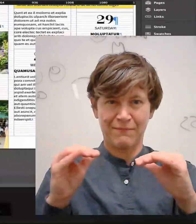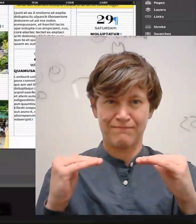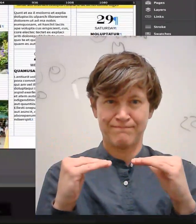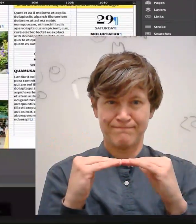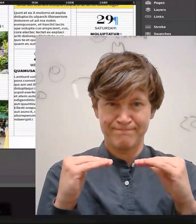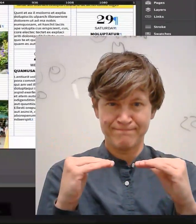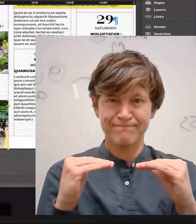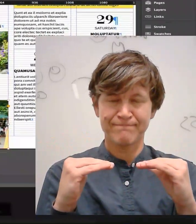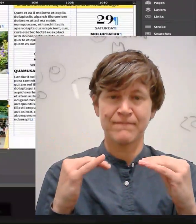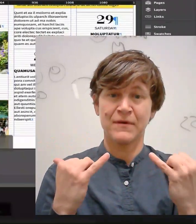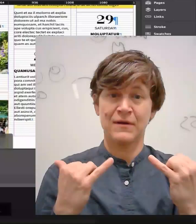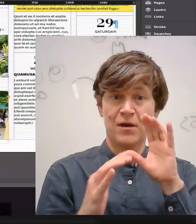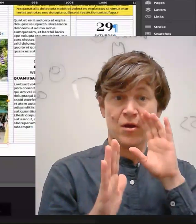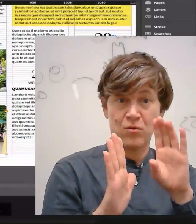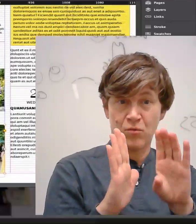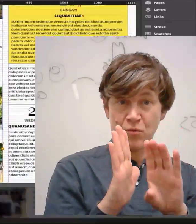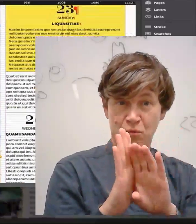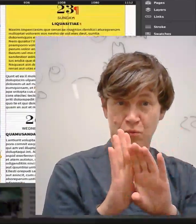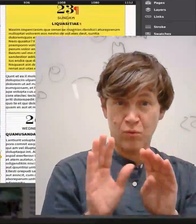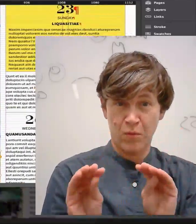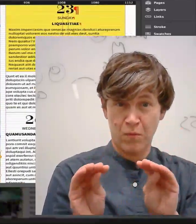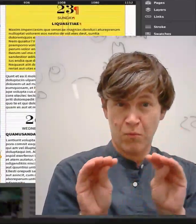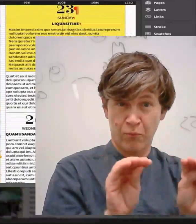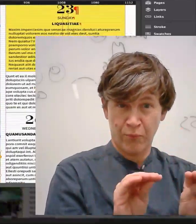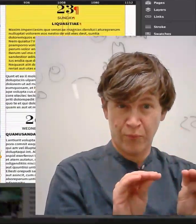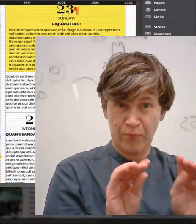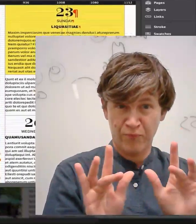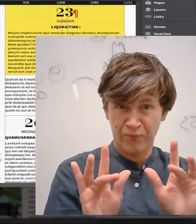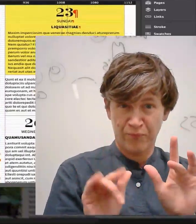I can now move this image into place.